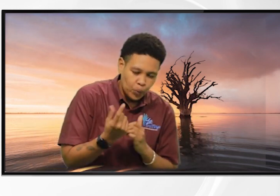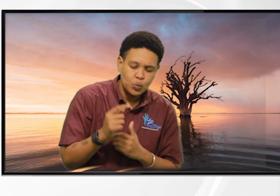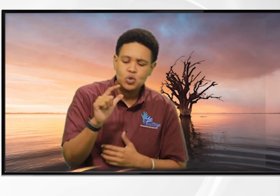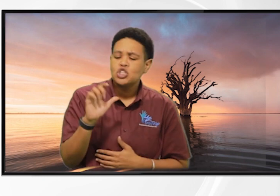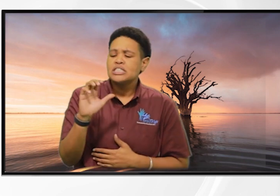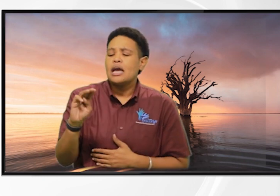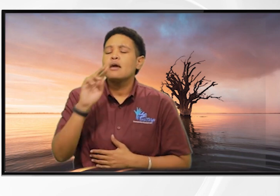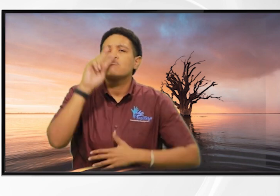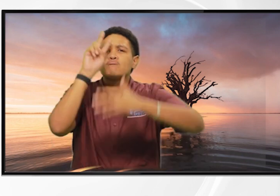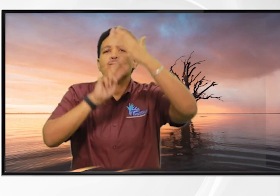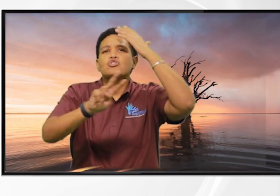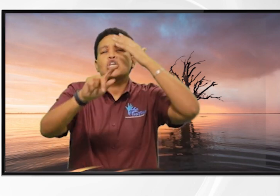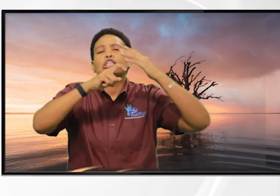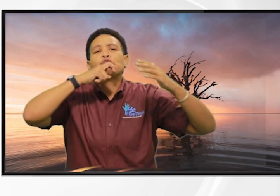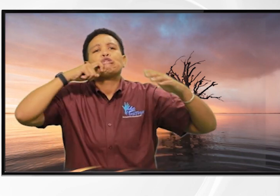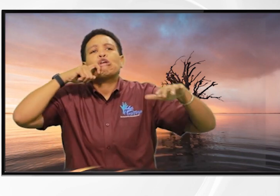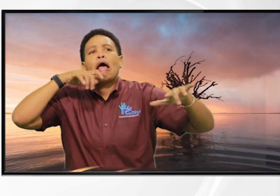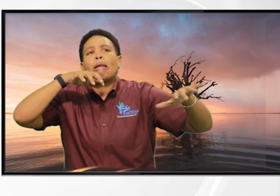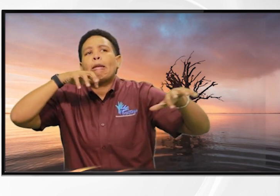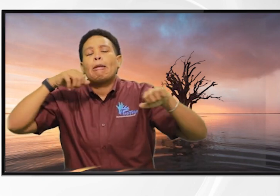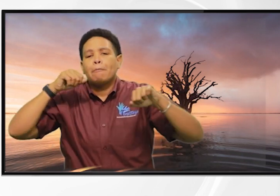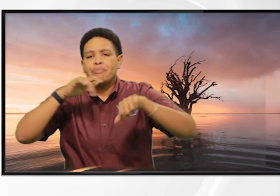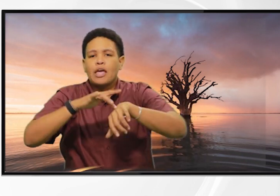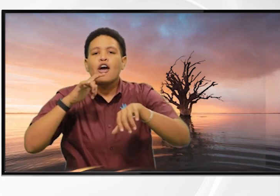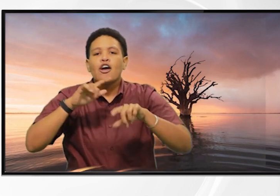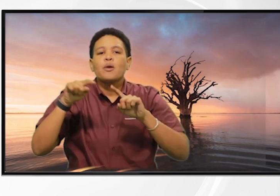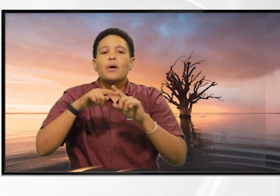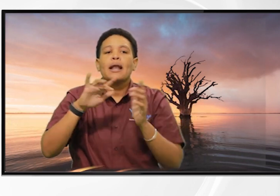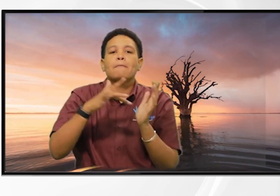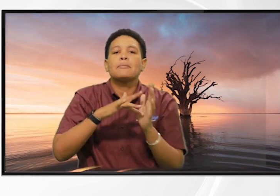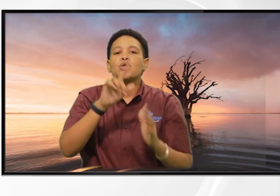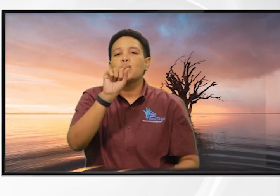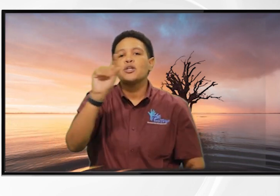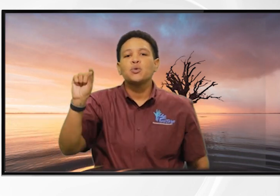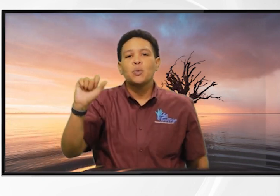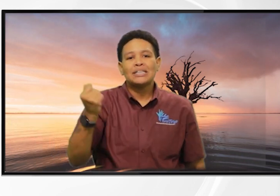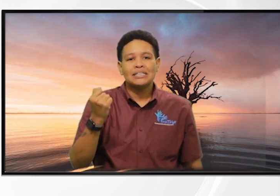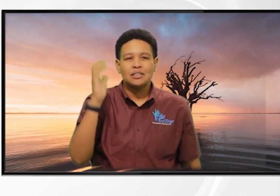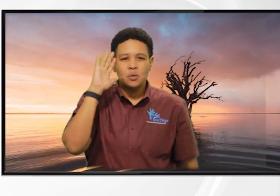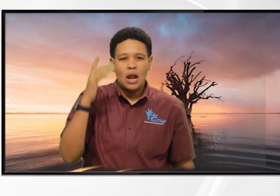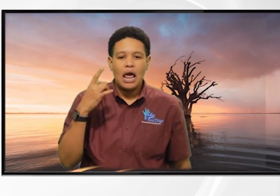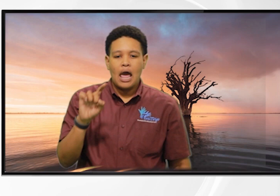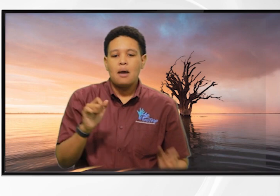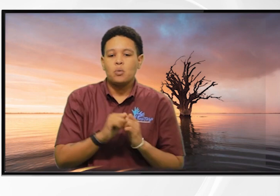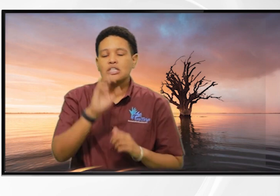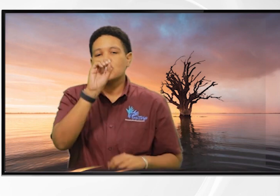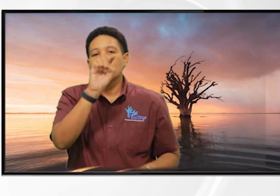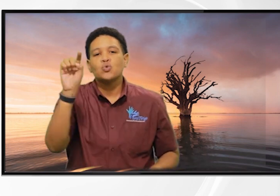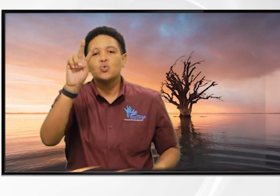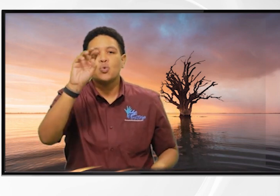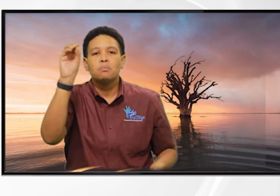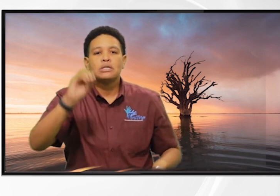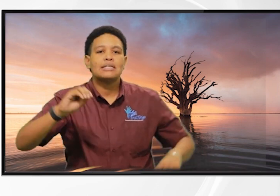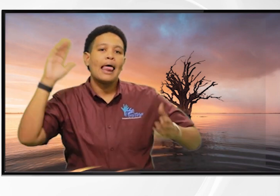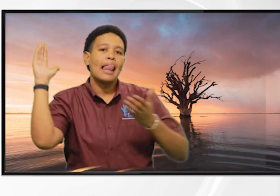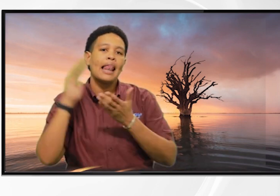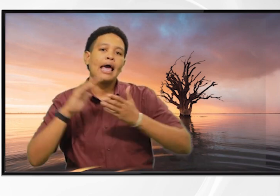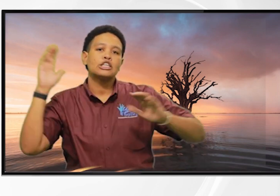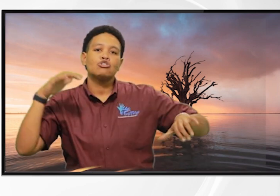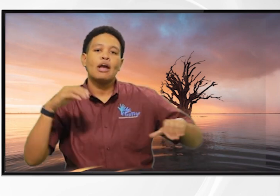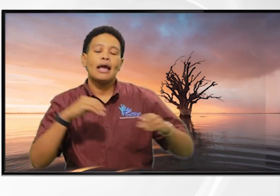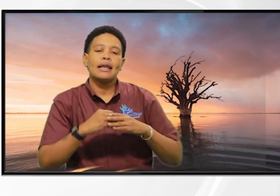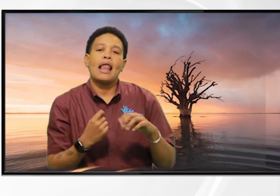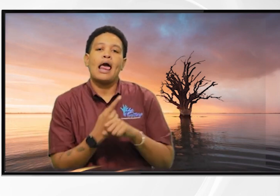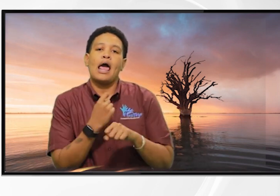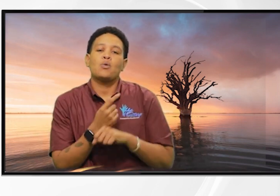GCMs project a drying trend as early as the mid-2020s, with 0 to 2% less rainfall in the